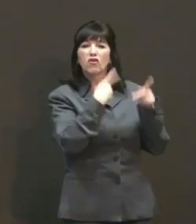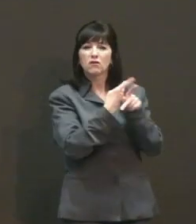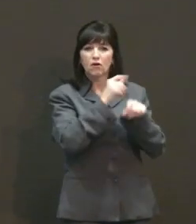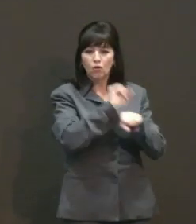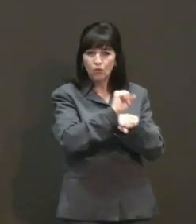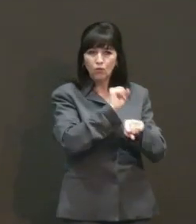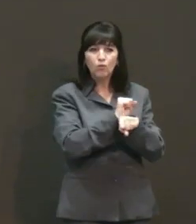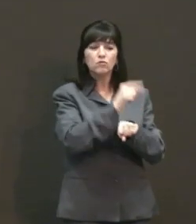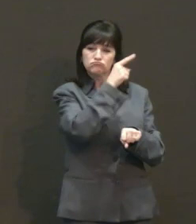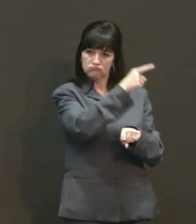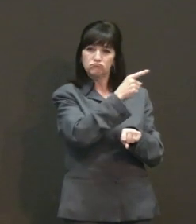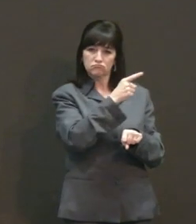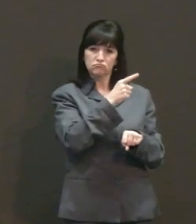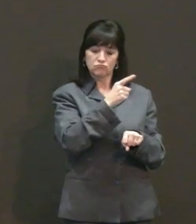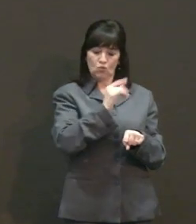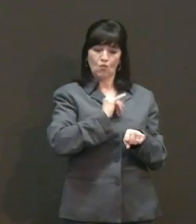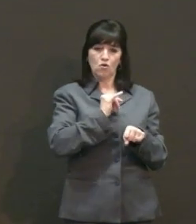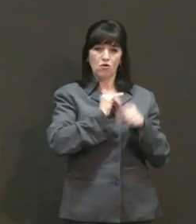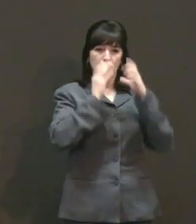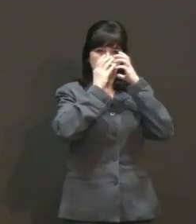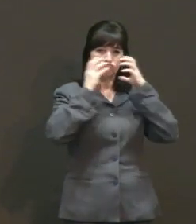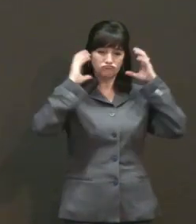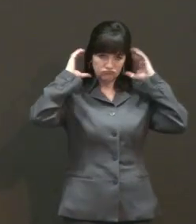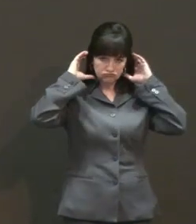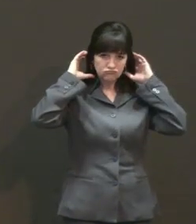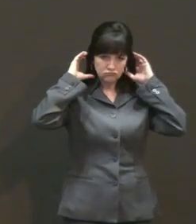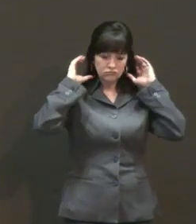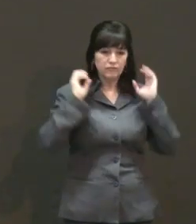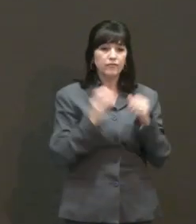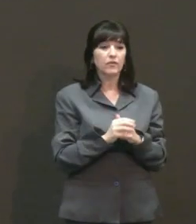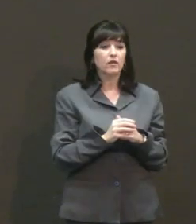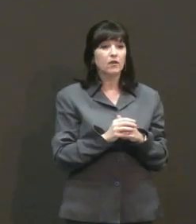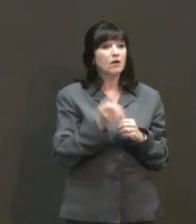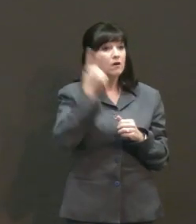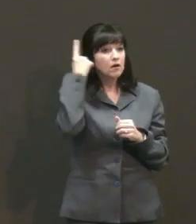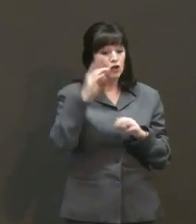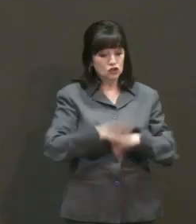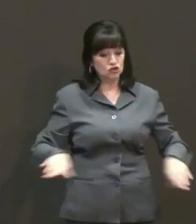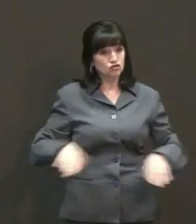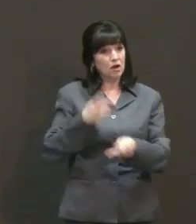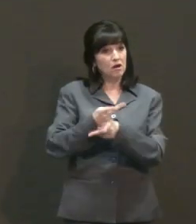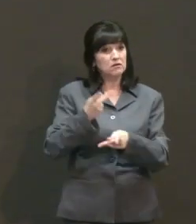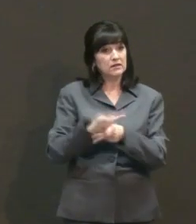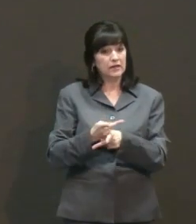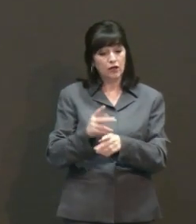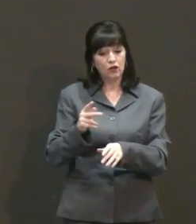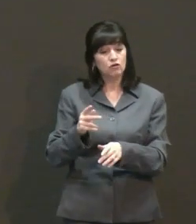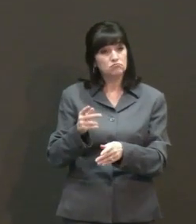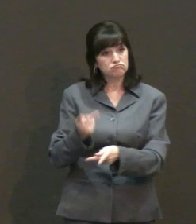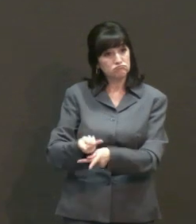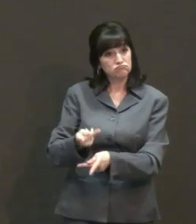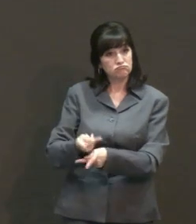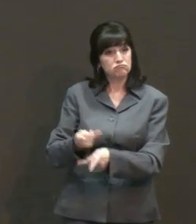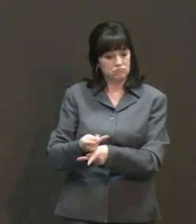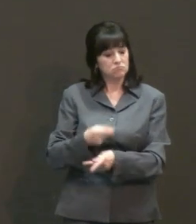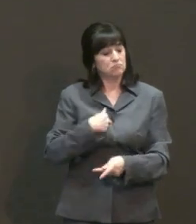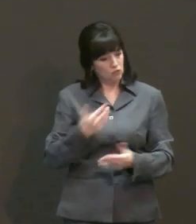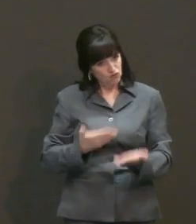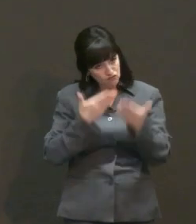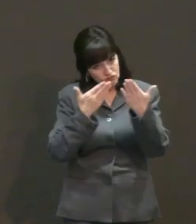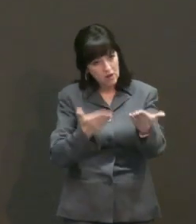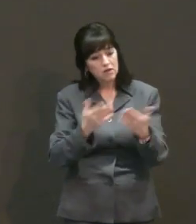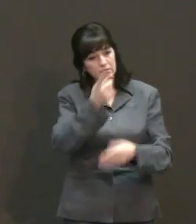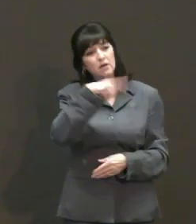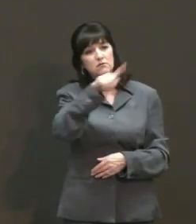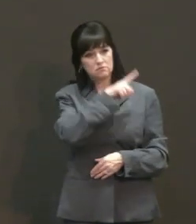young children, not safe, but for child care providers, we are recommending that they wear these